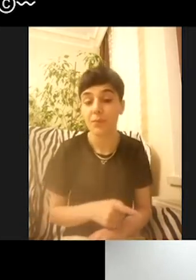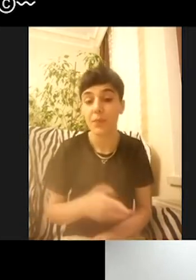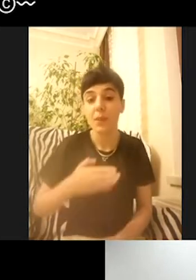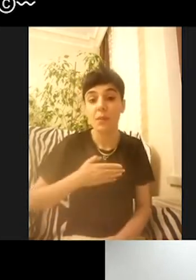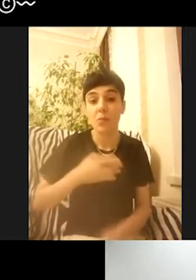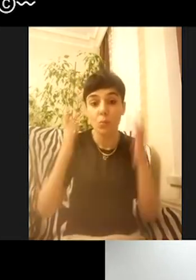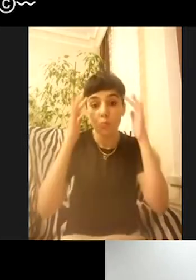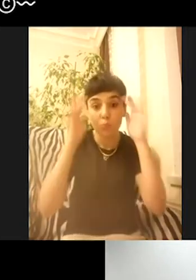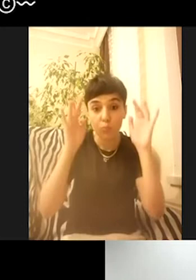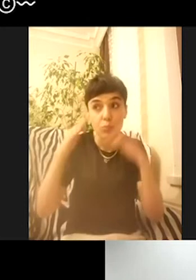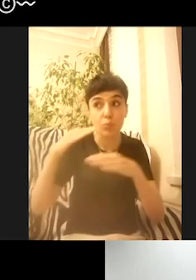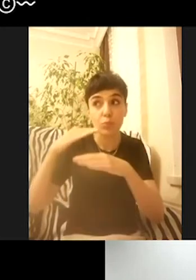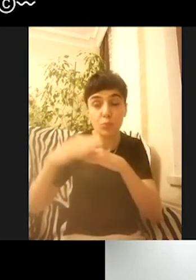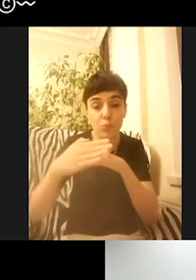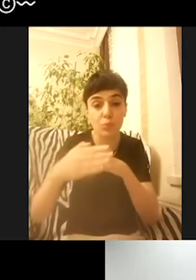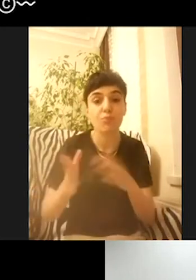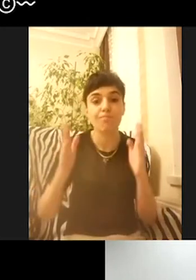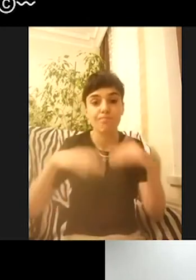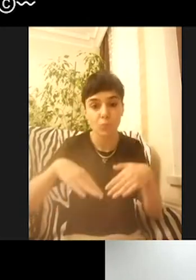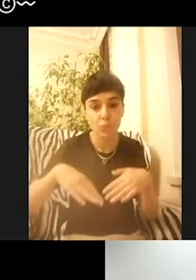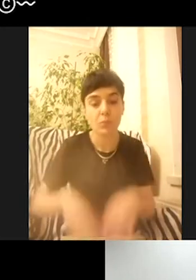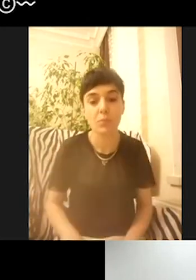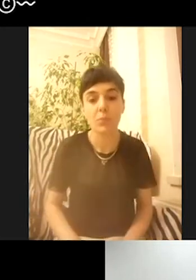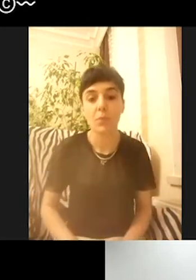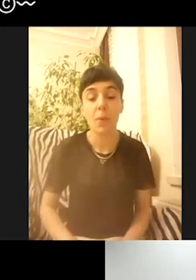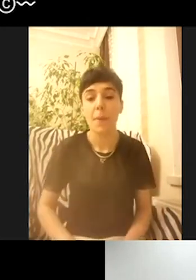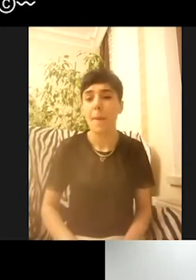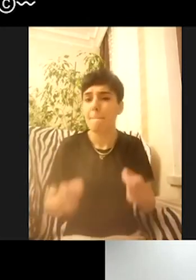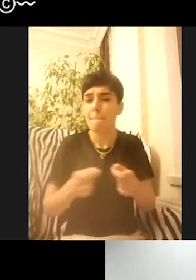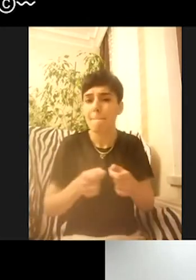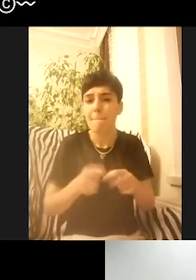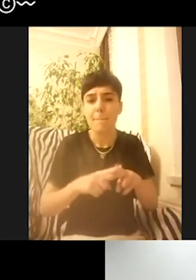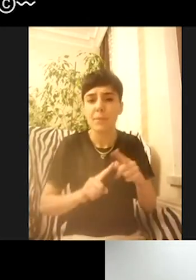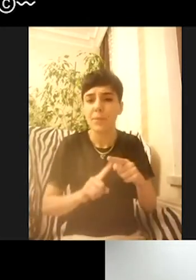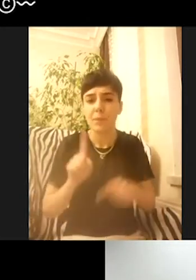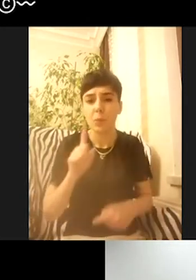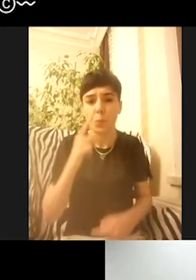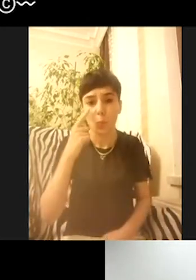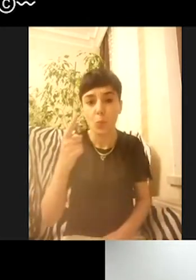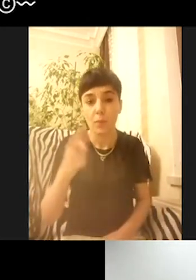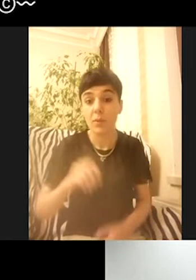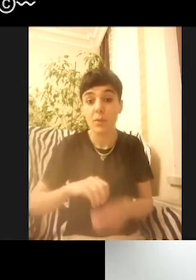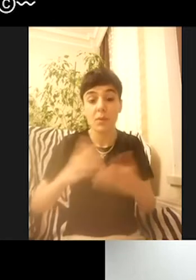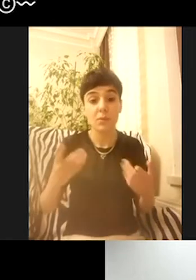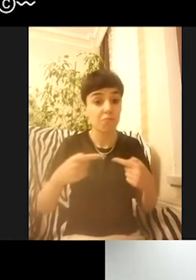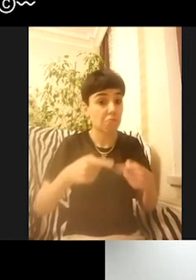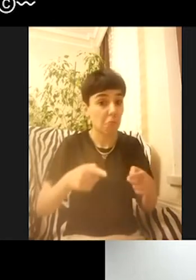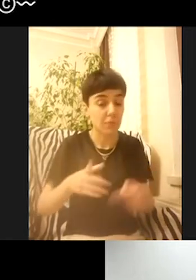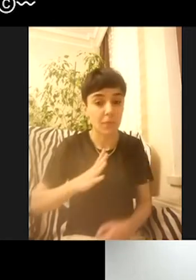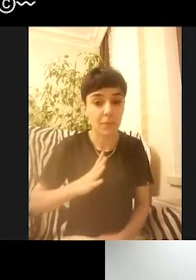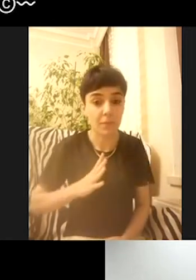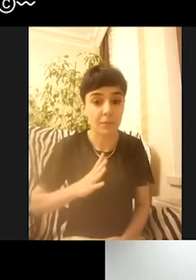West. It's highly performative. And yes, it has tremendous, terrible consequences